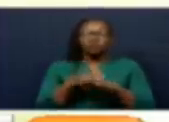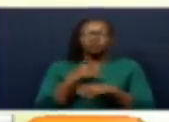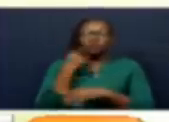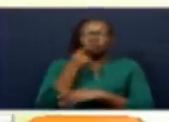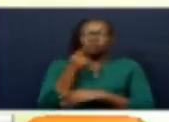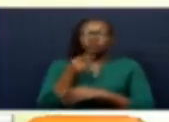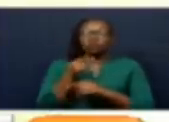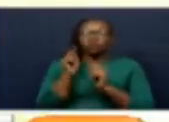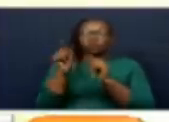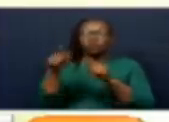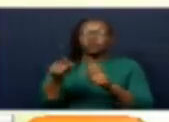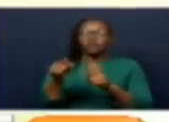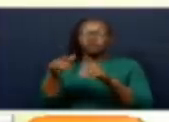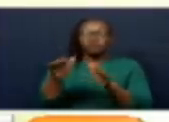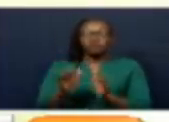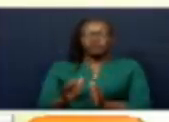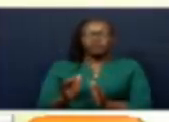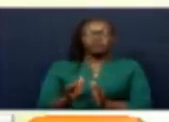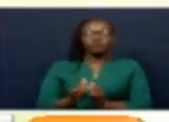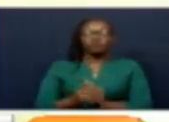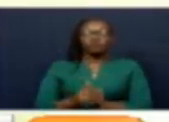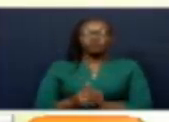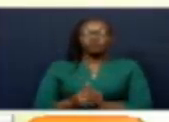went and attended the funeral.